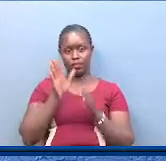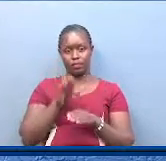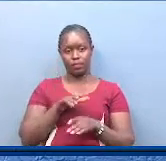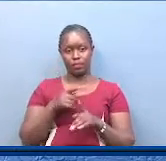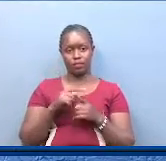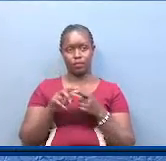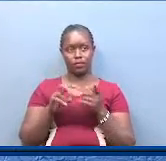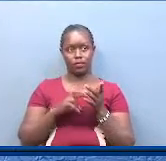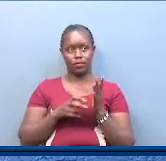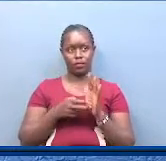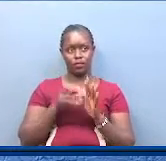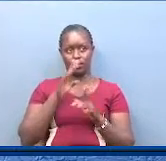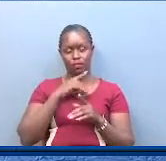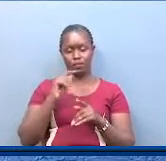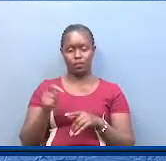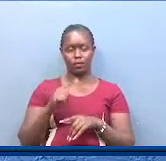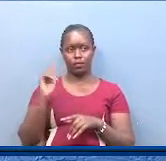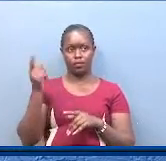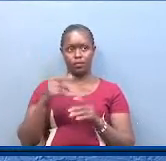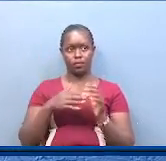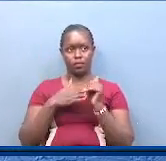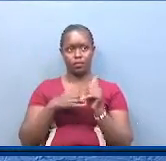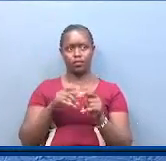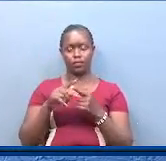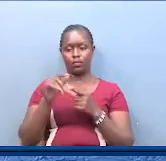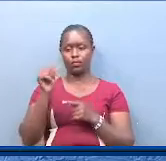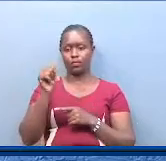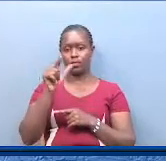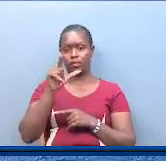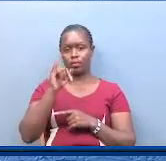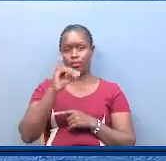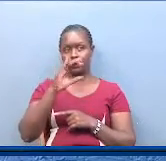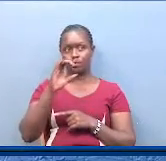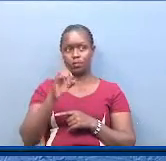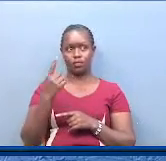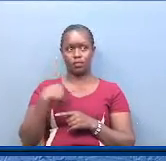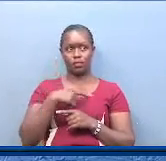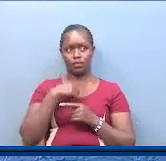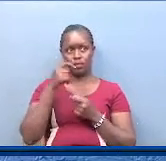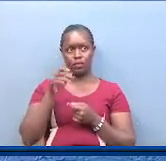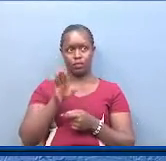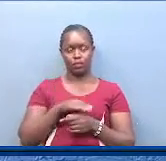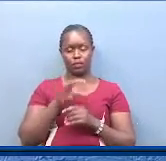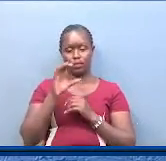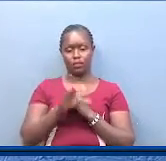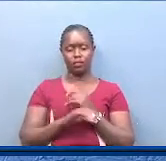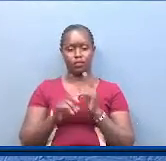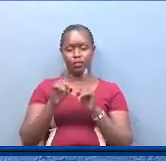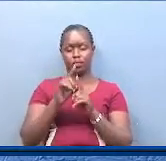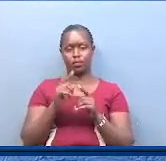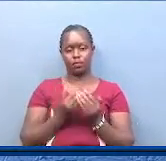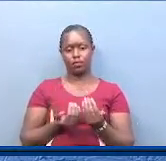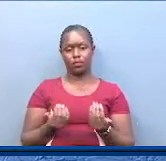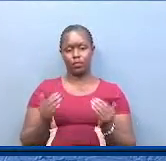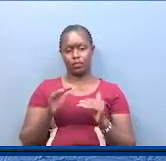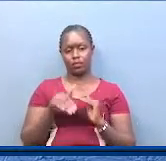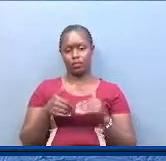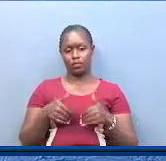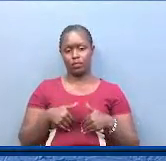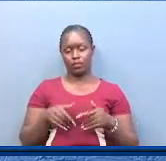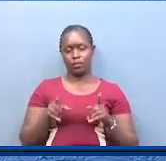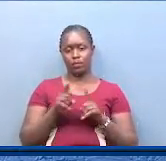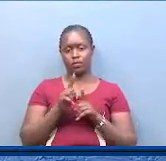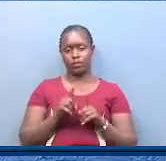project by Kenya Kwanza women, led by Alice Wahome. We respect women in this country. We respect children. All right. We respect the youth.